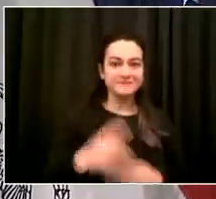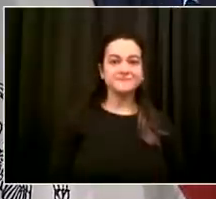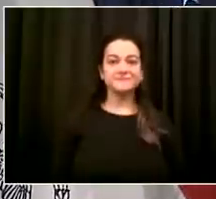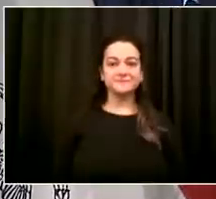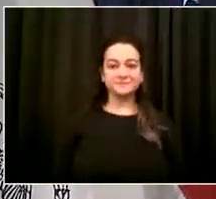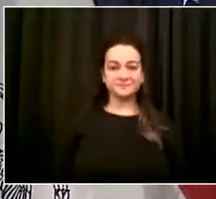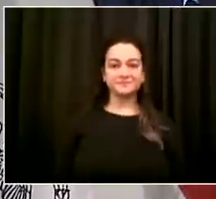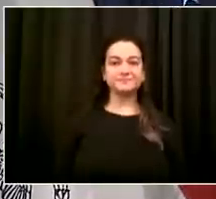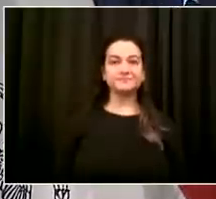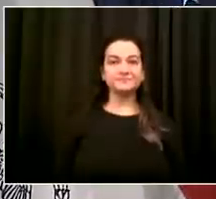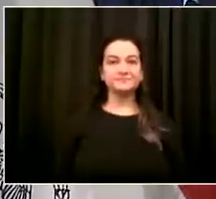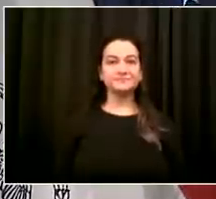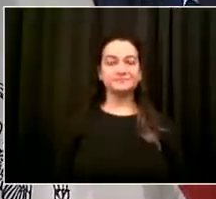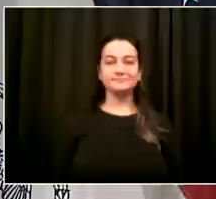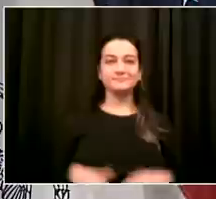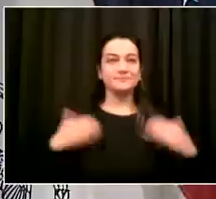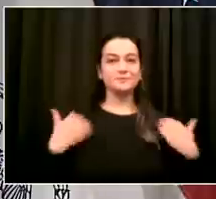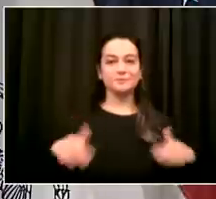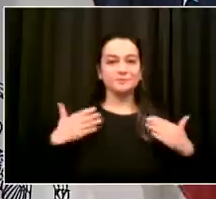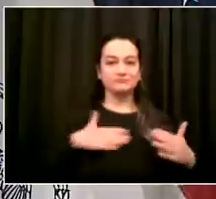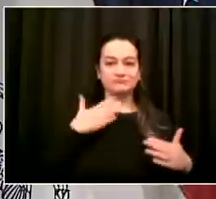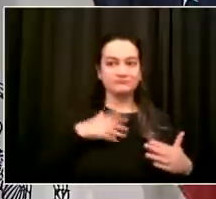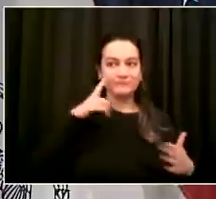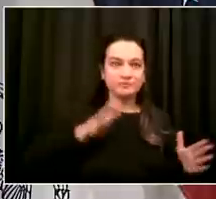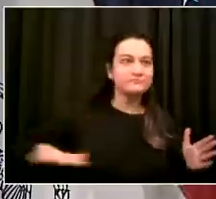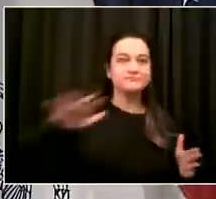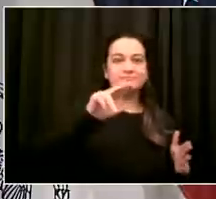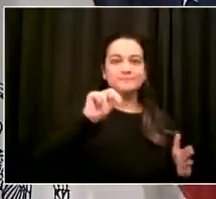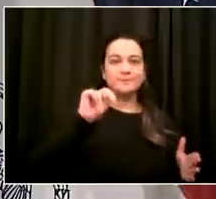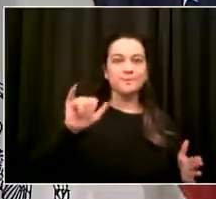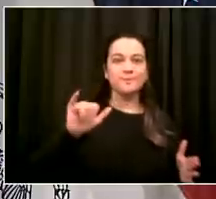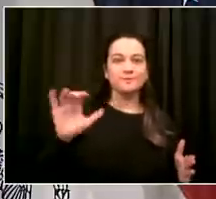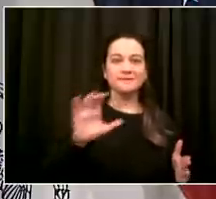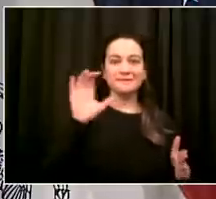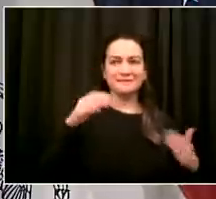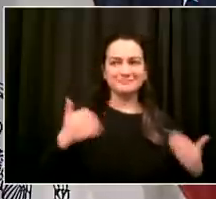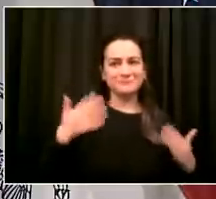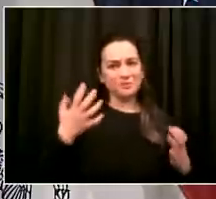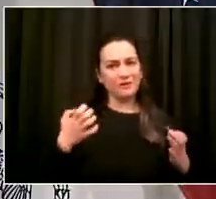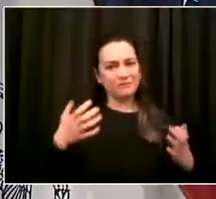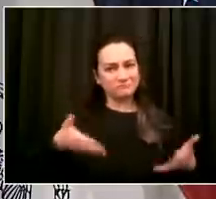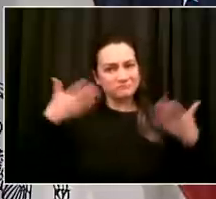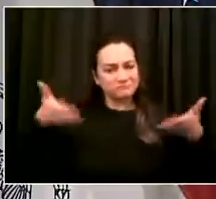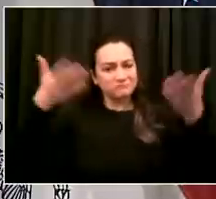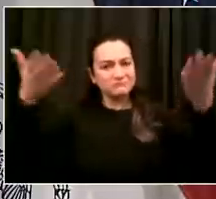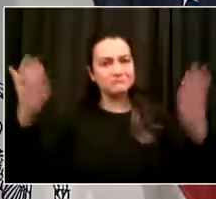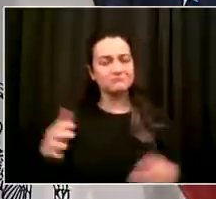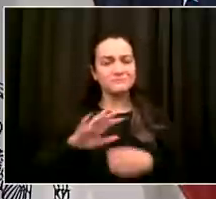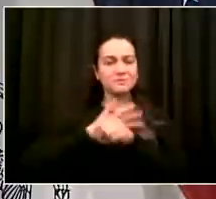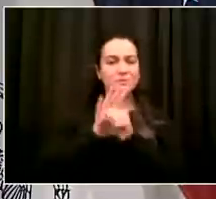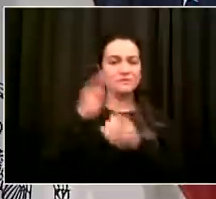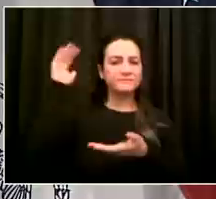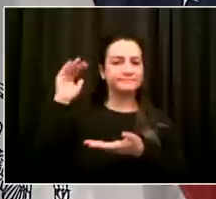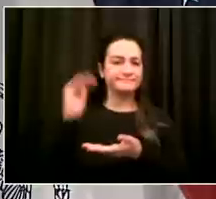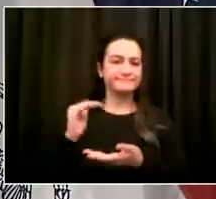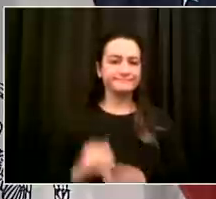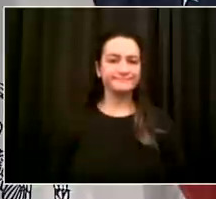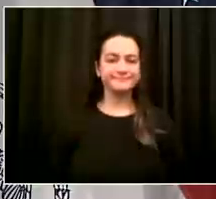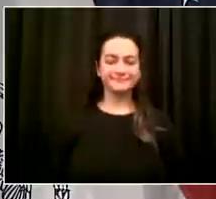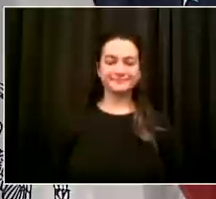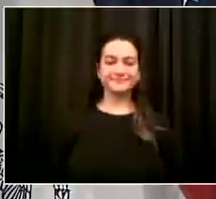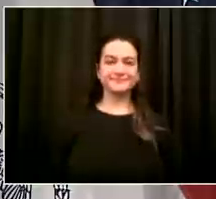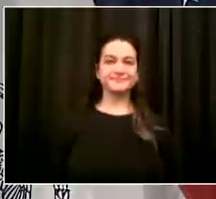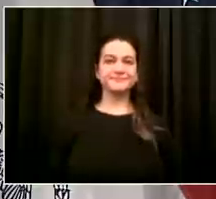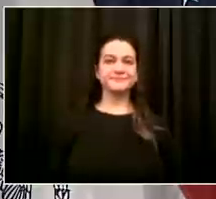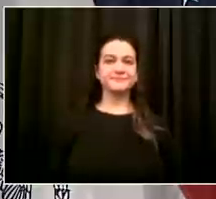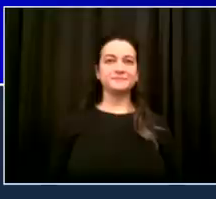Yorkers and for ending this crisis. Now, freedom to vaccinate is what allowed us to do this. And we're now